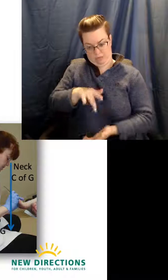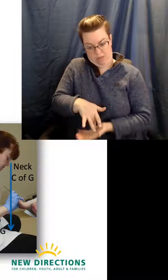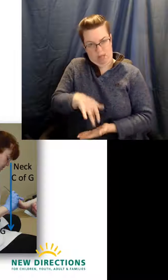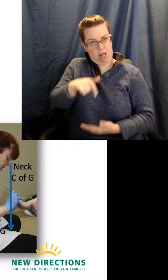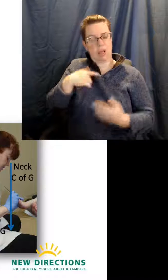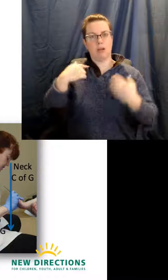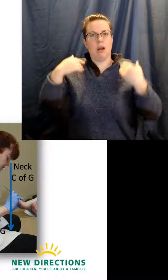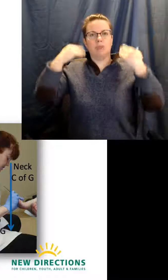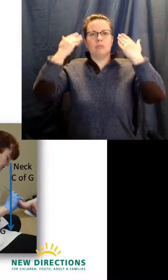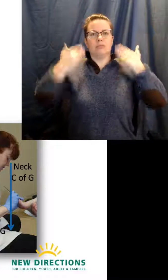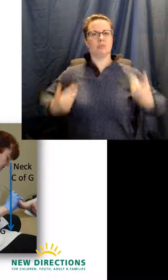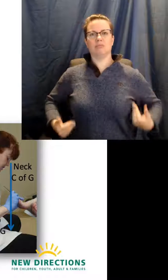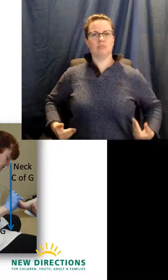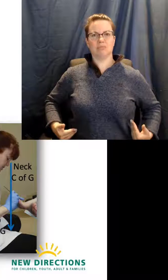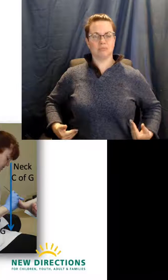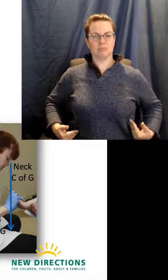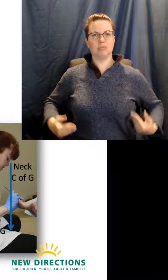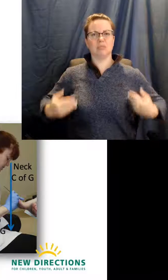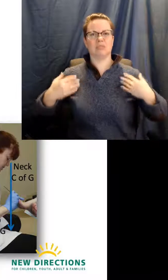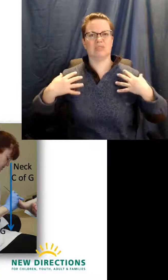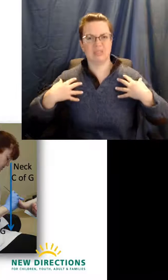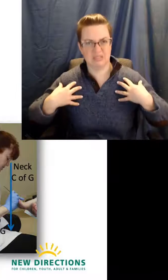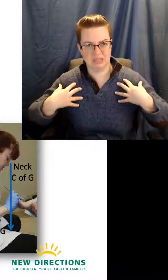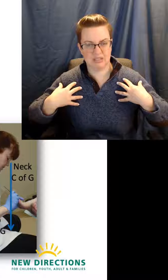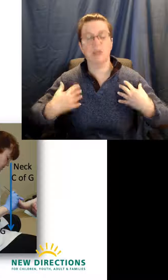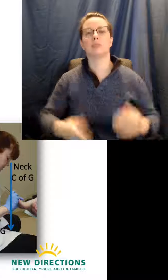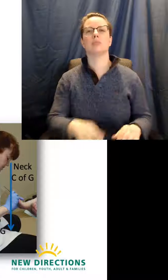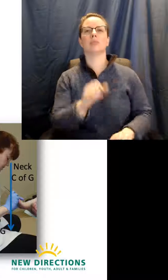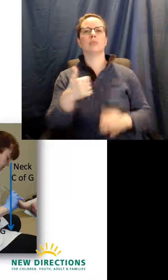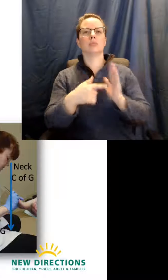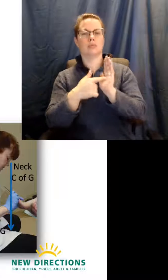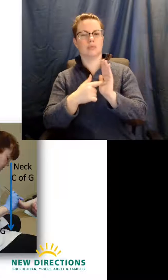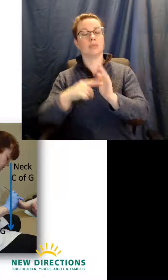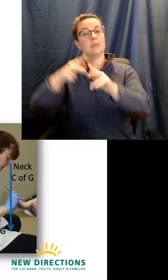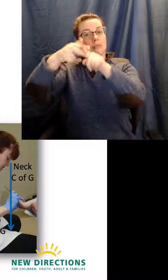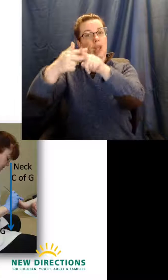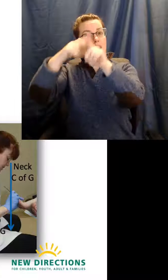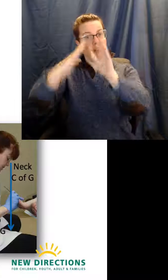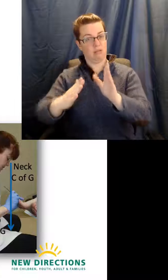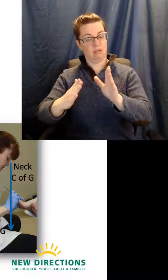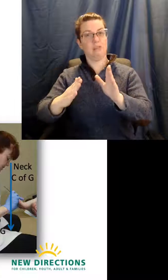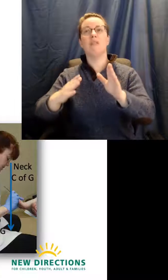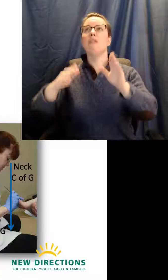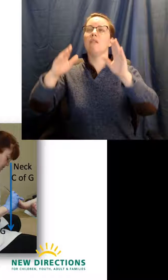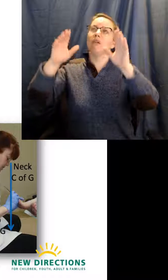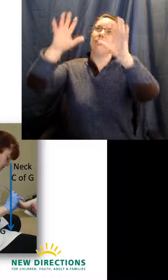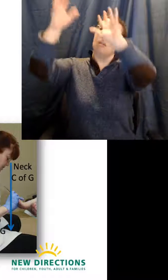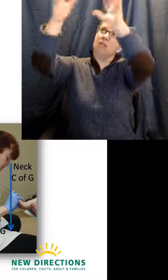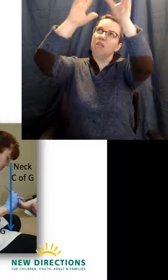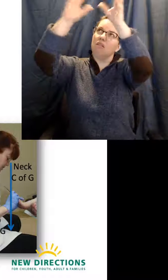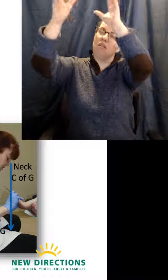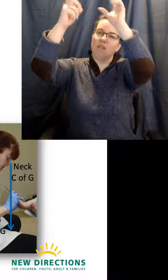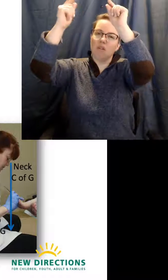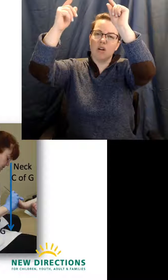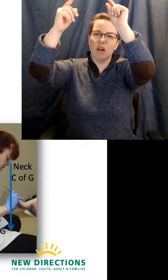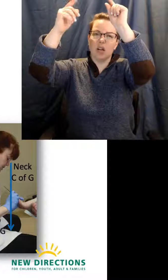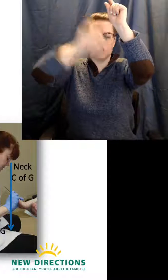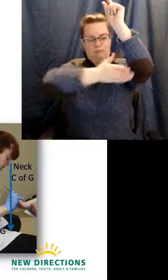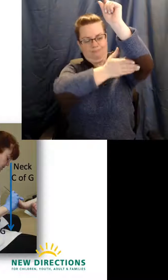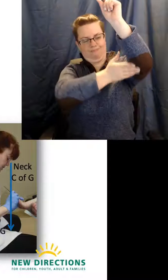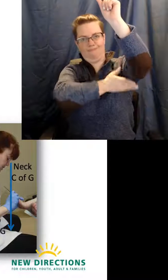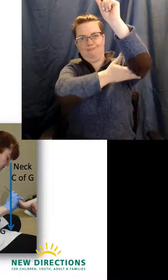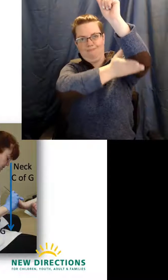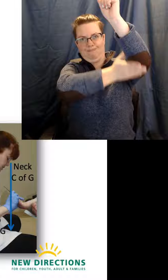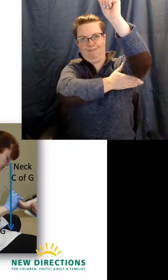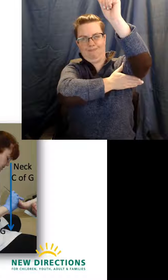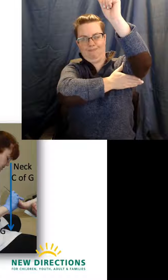him. In this example, he's reaching above his head. And when you reach above your head, same as the window washer, you're having to support your arms outside